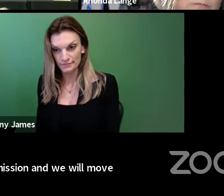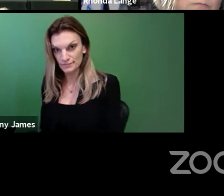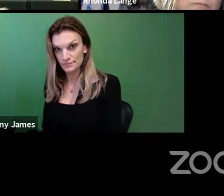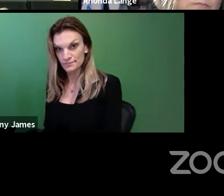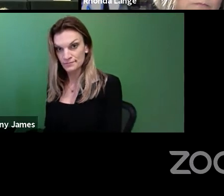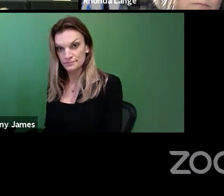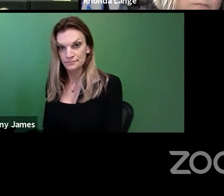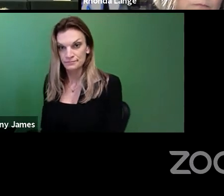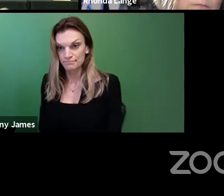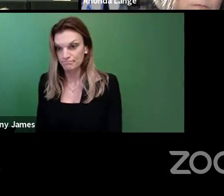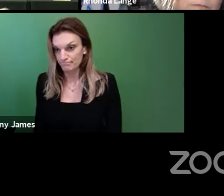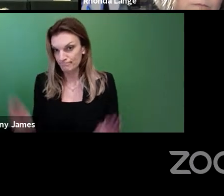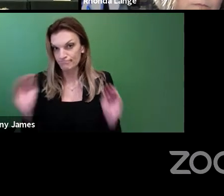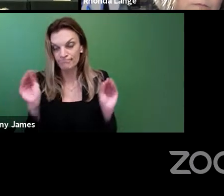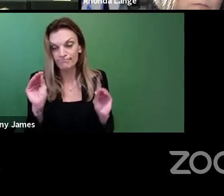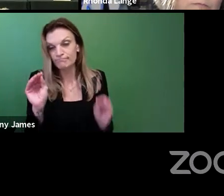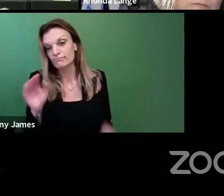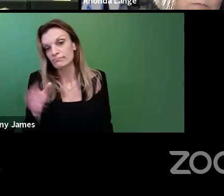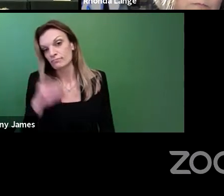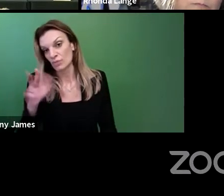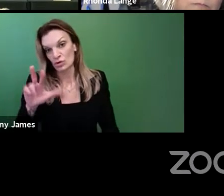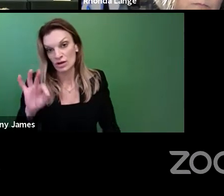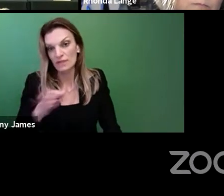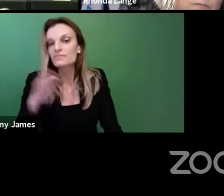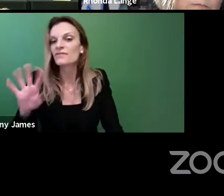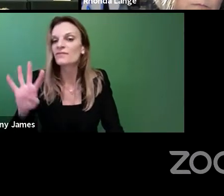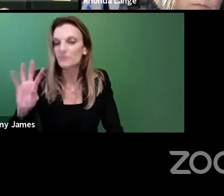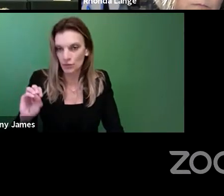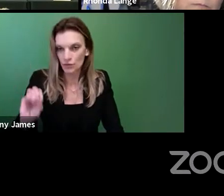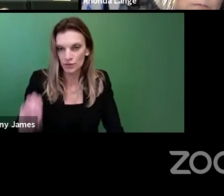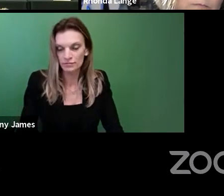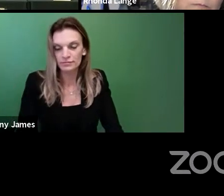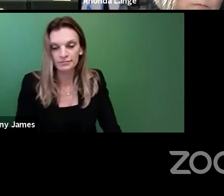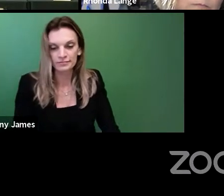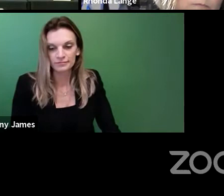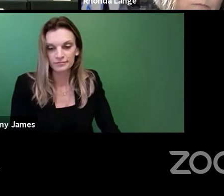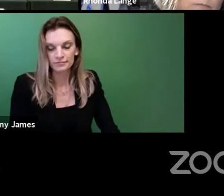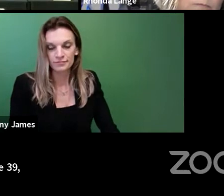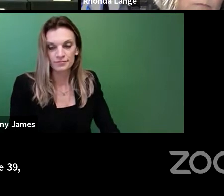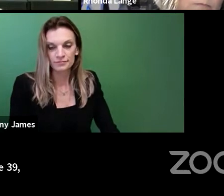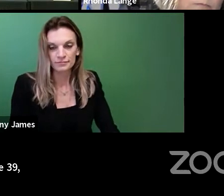If we don't have 39, 40.